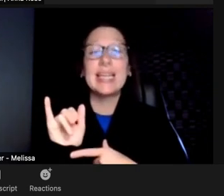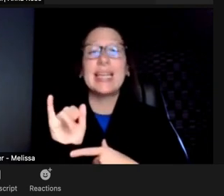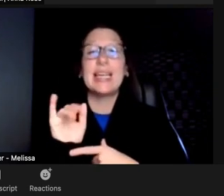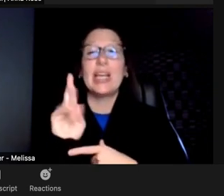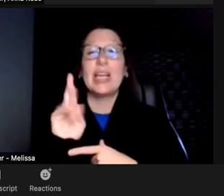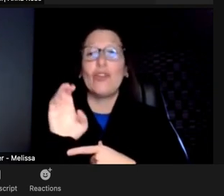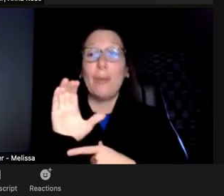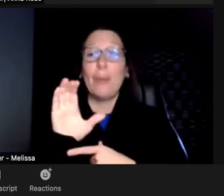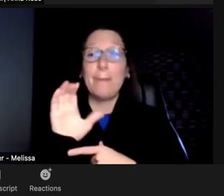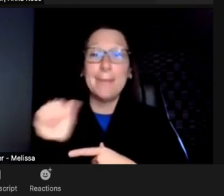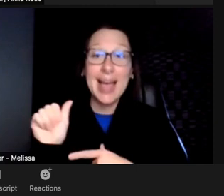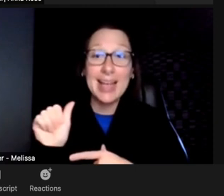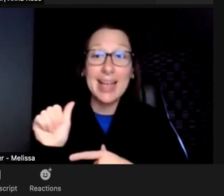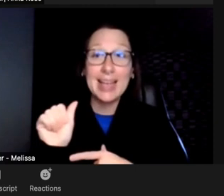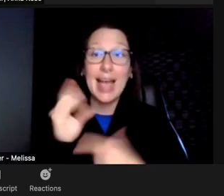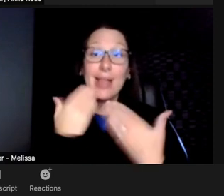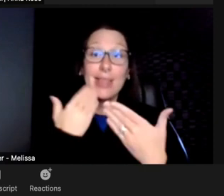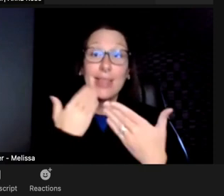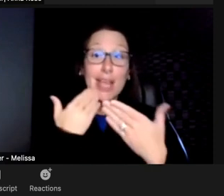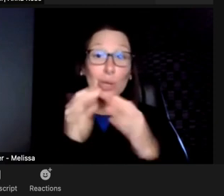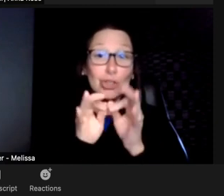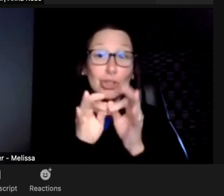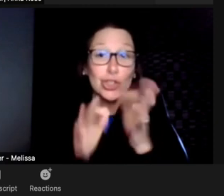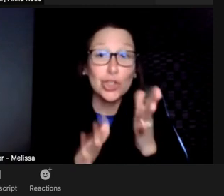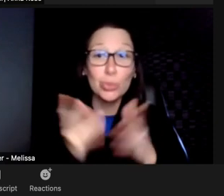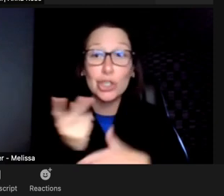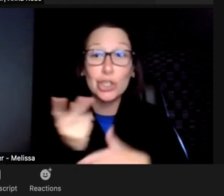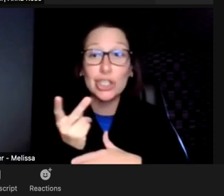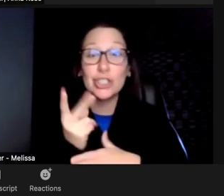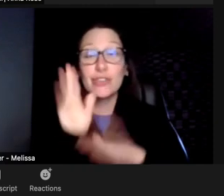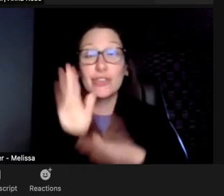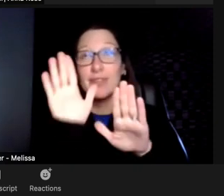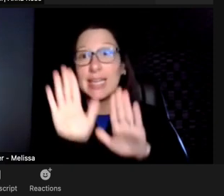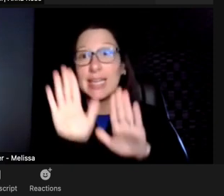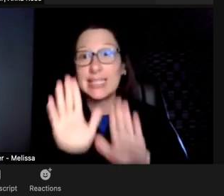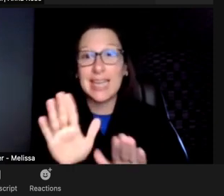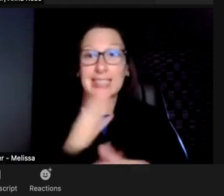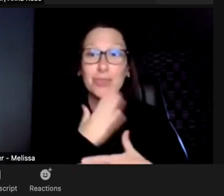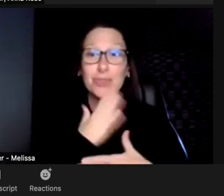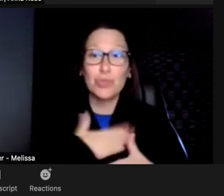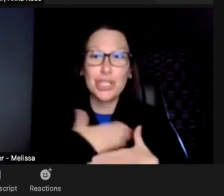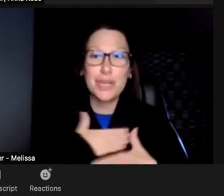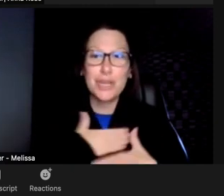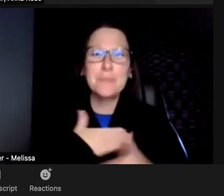Rebecca, and thank you so much to the interpreters. You're fantastic, and I appreciate you.